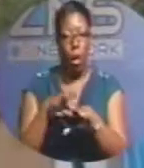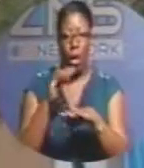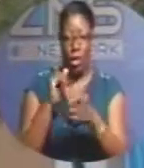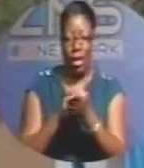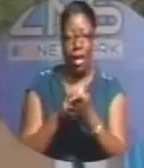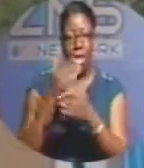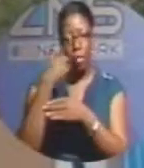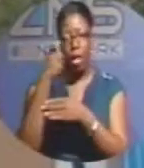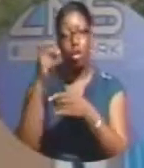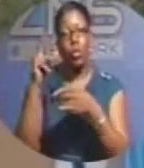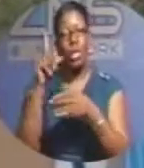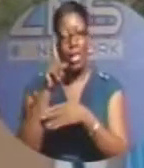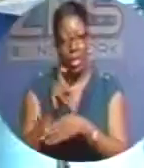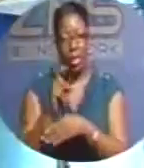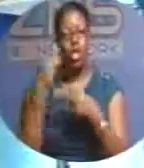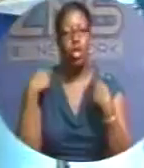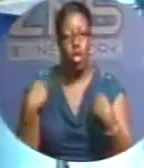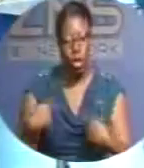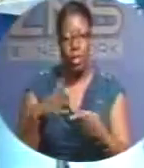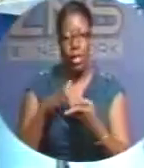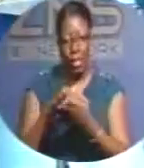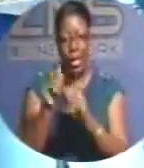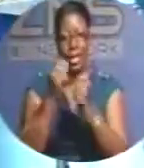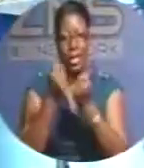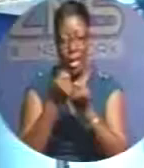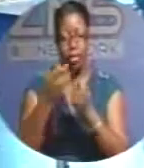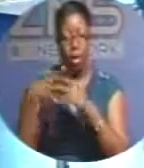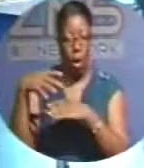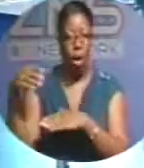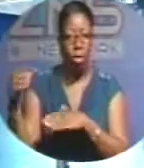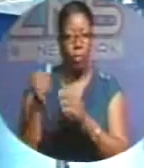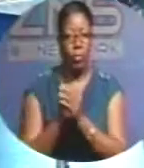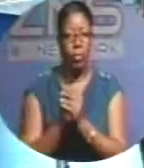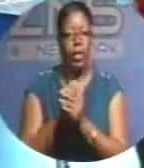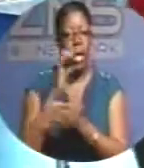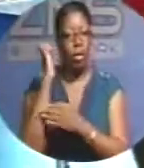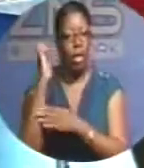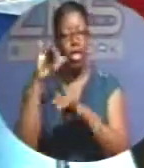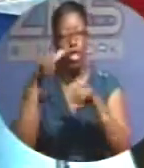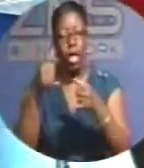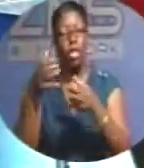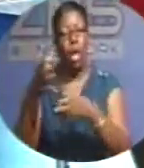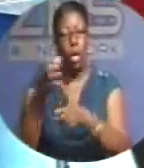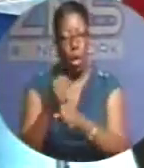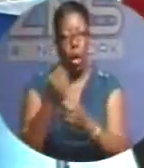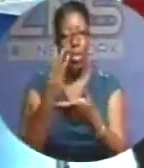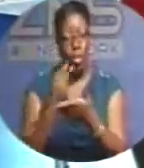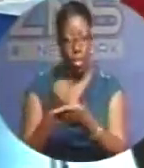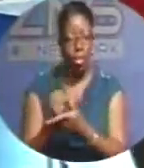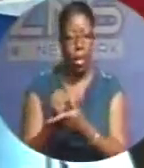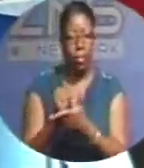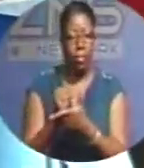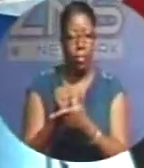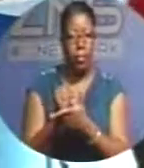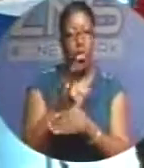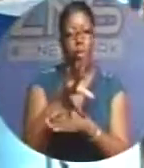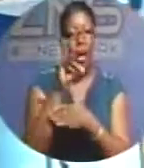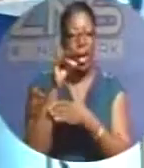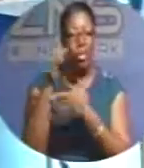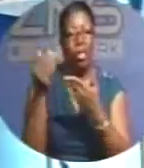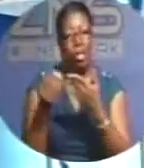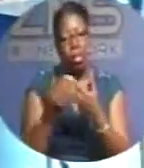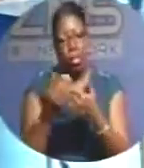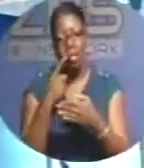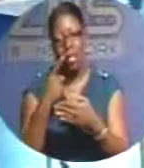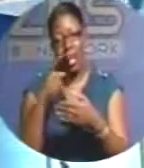because we need uniforms to send these teams off. Now, with Smith just having received the uniforms, they had yet to be printed, so finding them may be easier